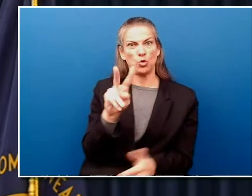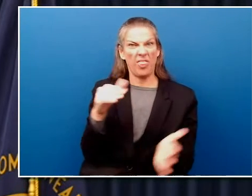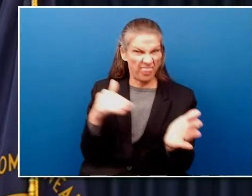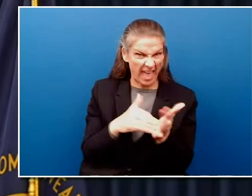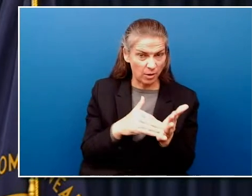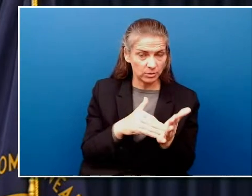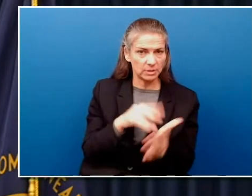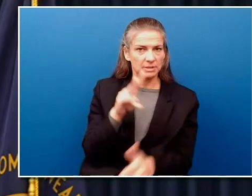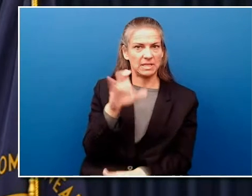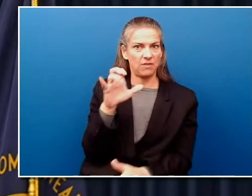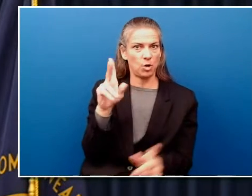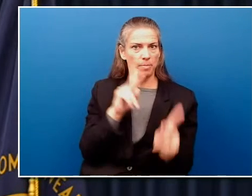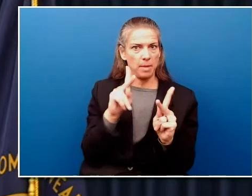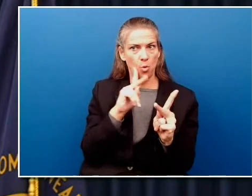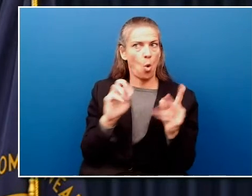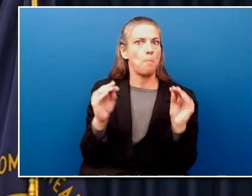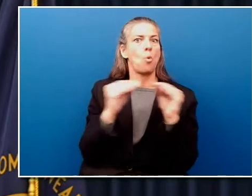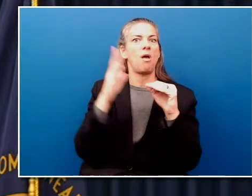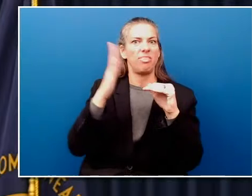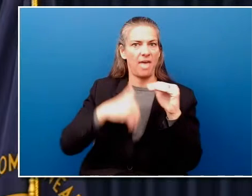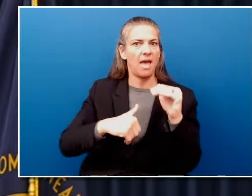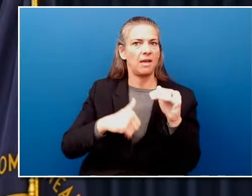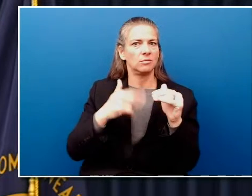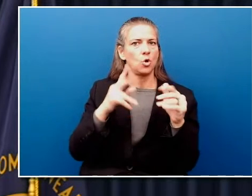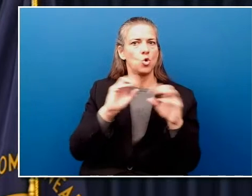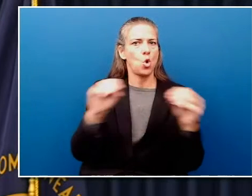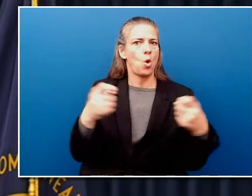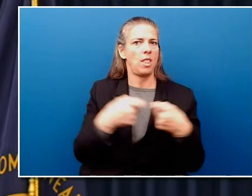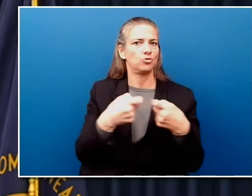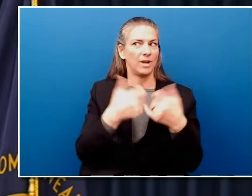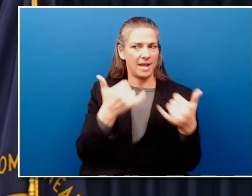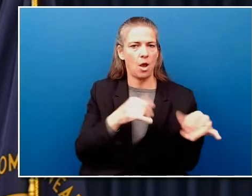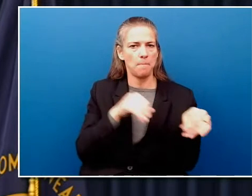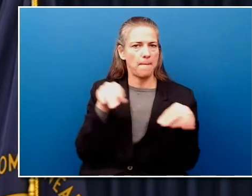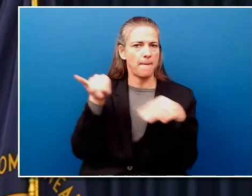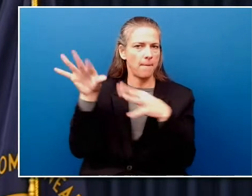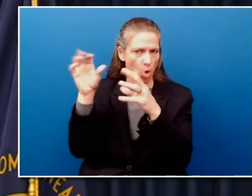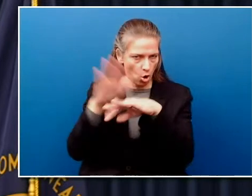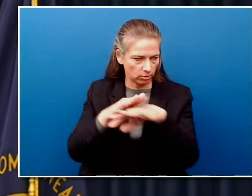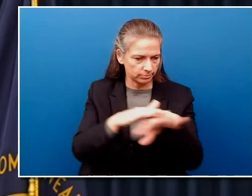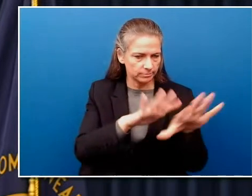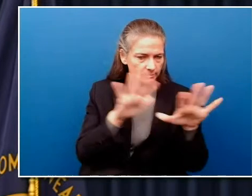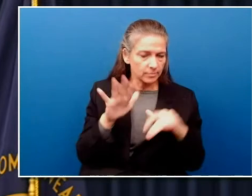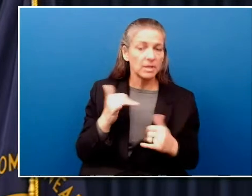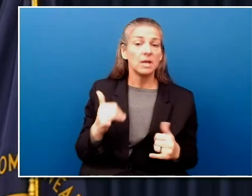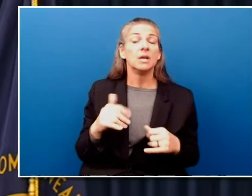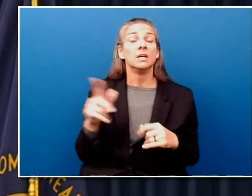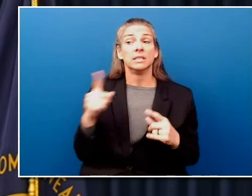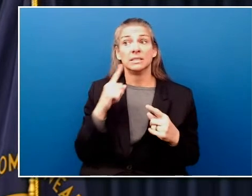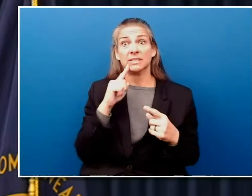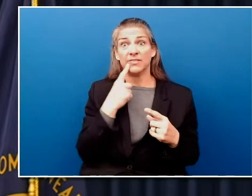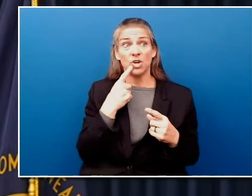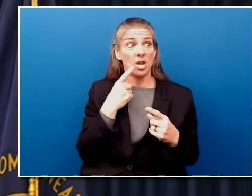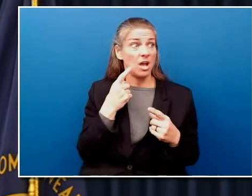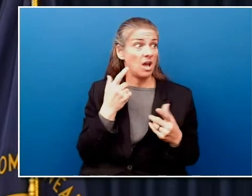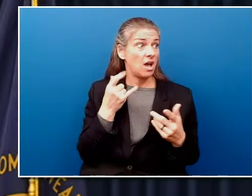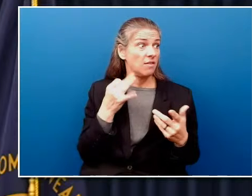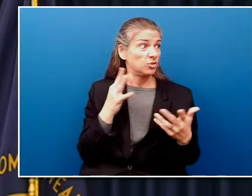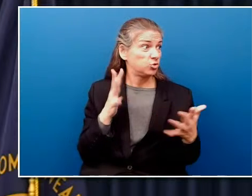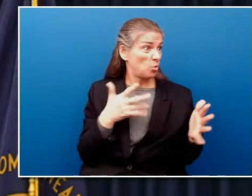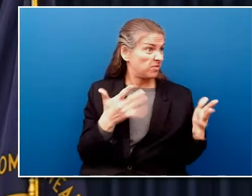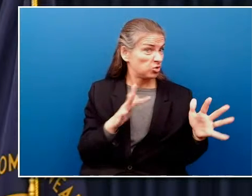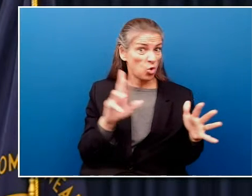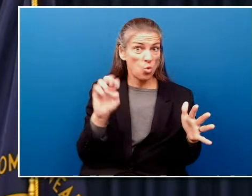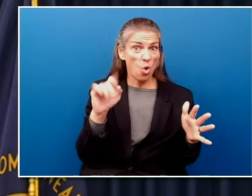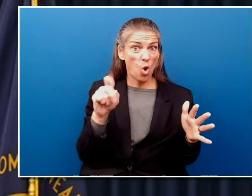32,700 plus on Tuesday. Given the severity of this week's storms, our state roads are mainly in good shape.